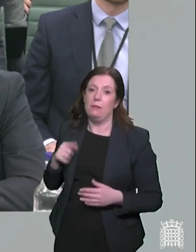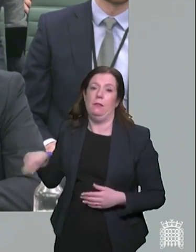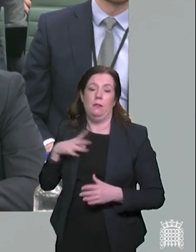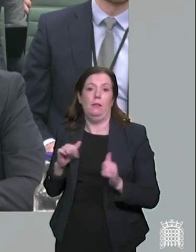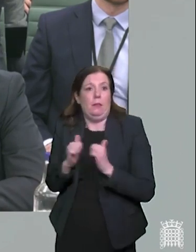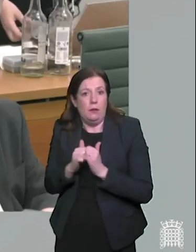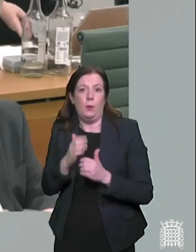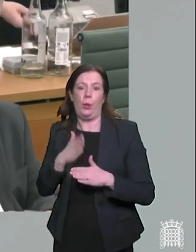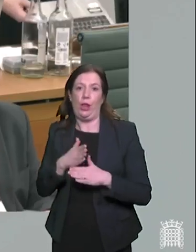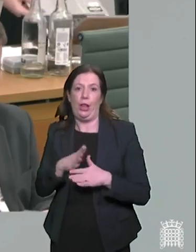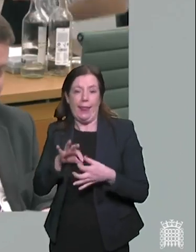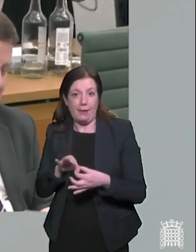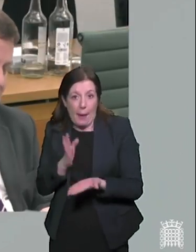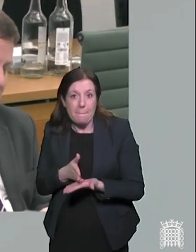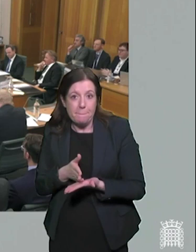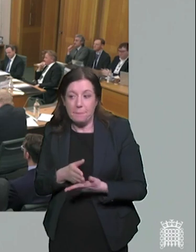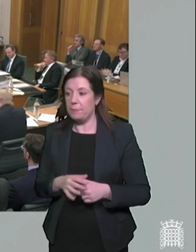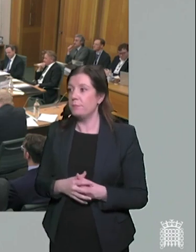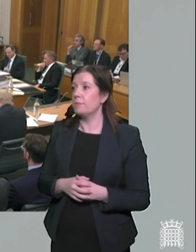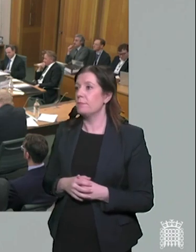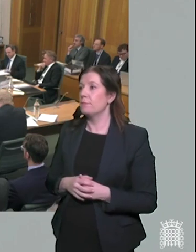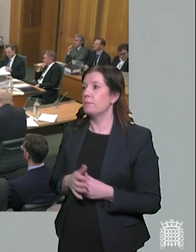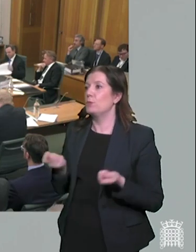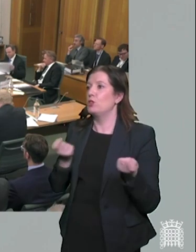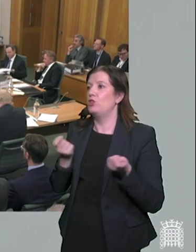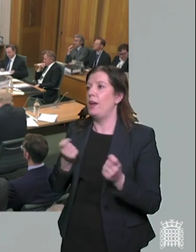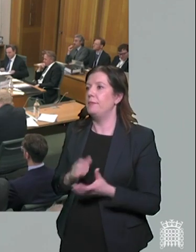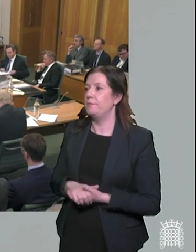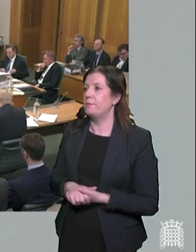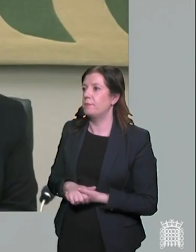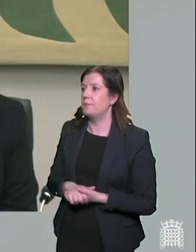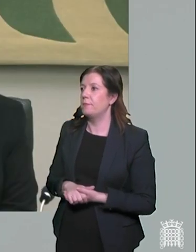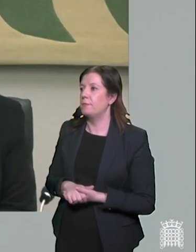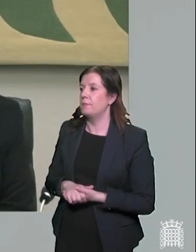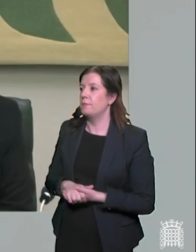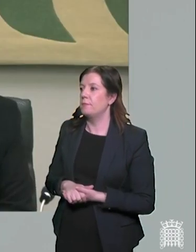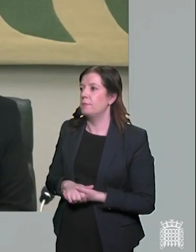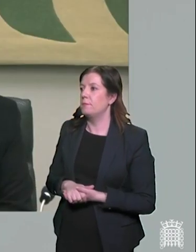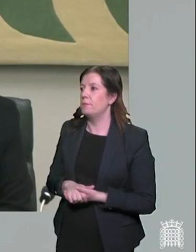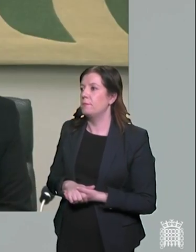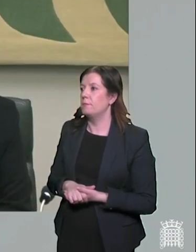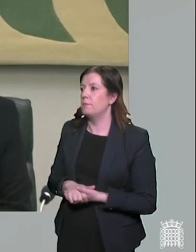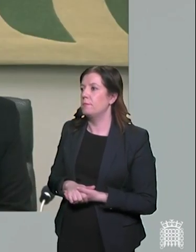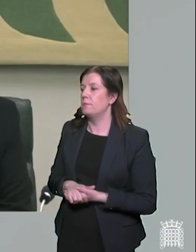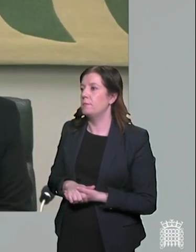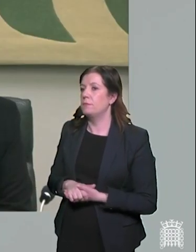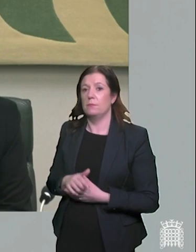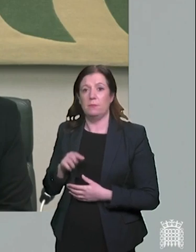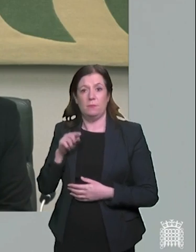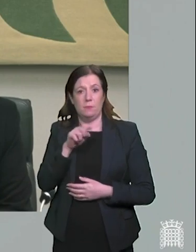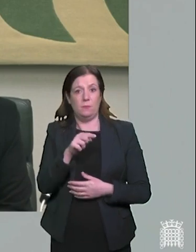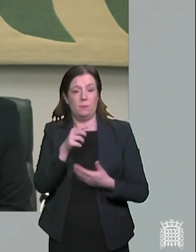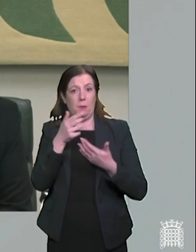as well. Thank you very much, Mr Johnson. Can we now turn to the issue of the assurances that you mentioned to the House